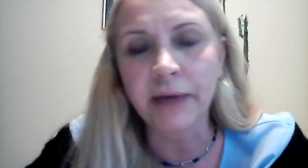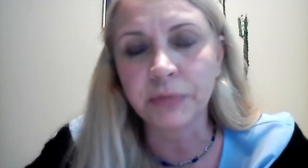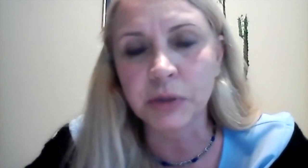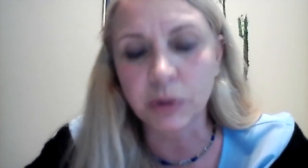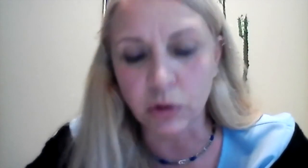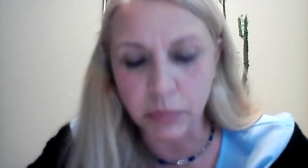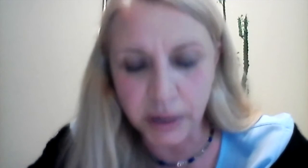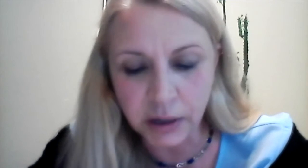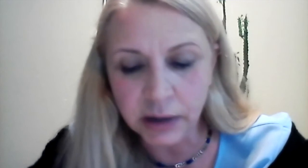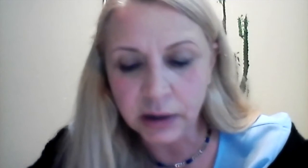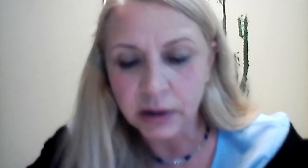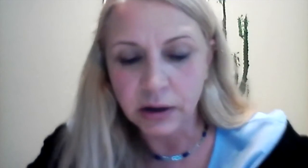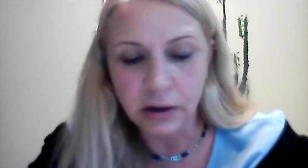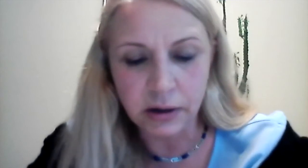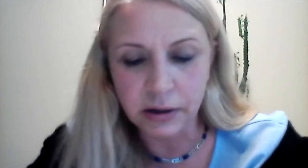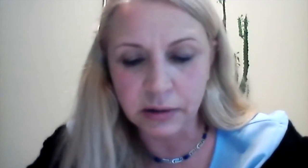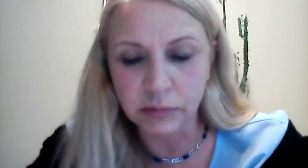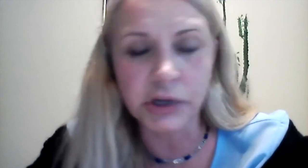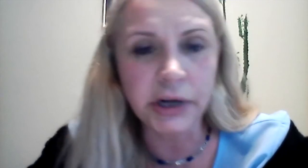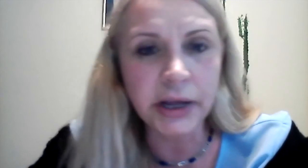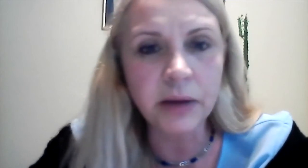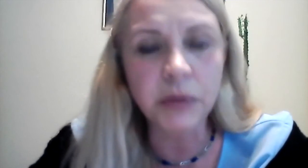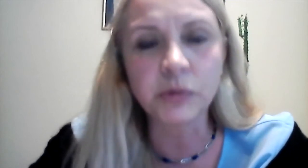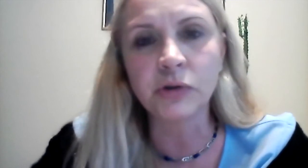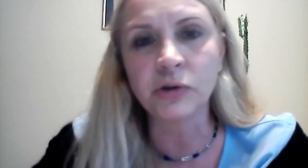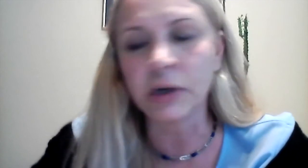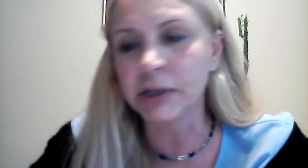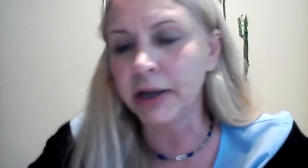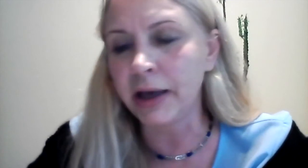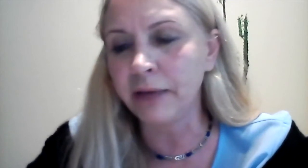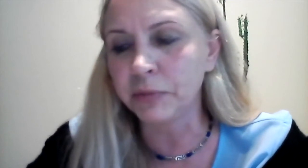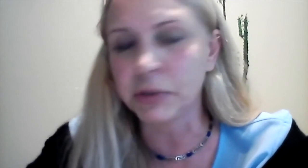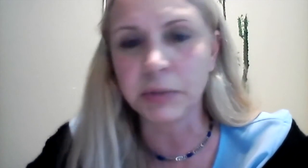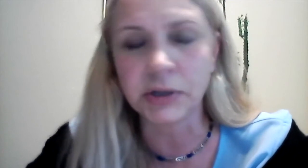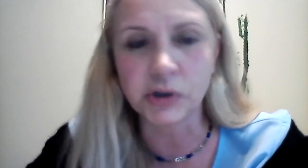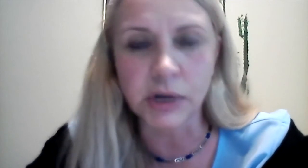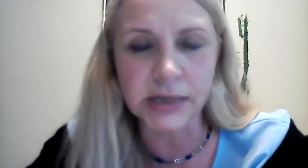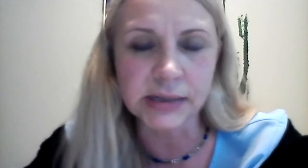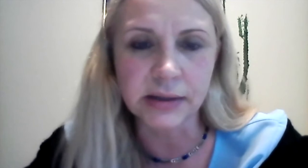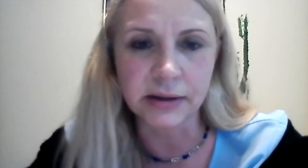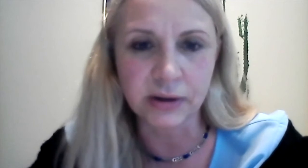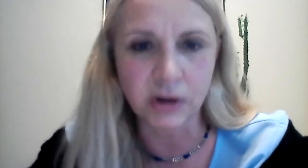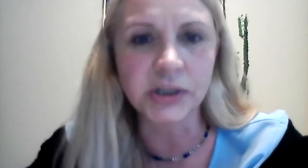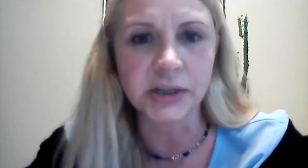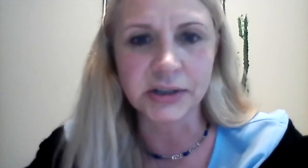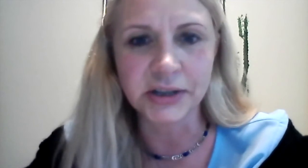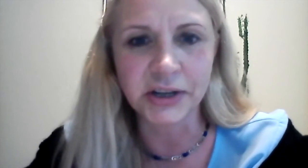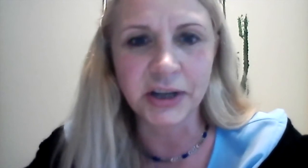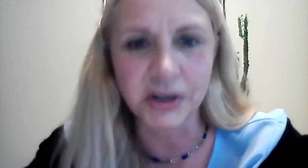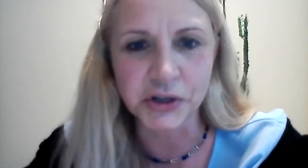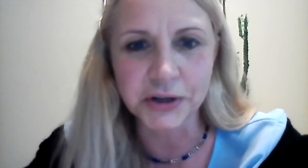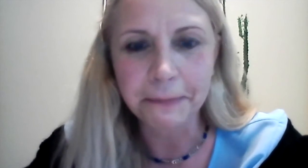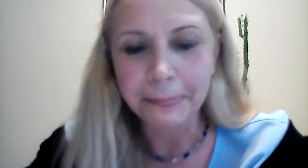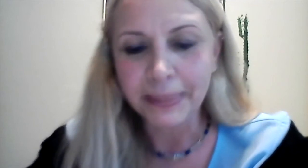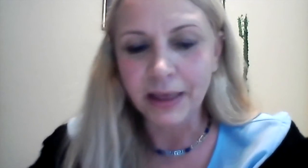have, or Romania, Bulgaria, but we do not have a possibility to access the content in